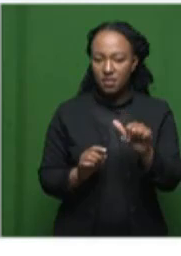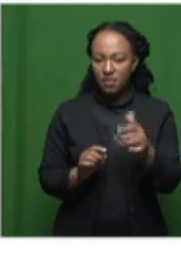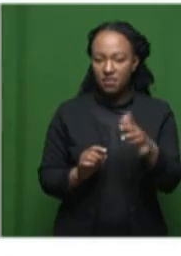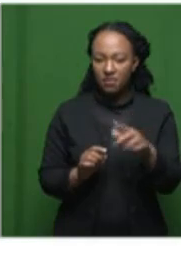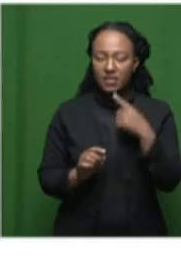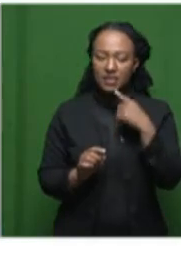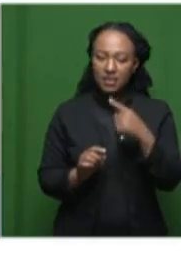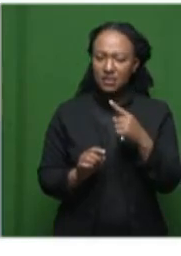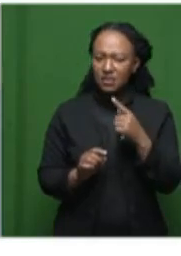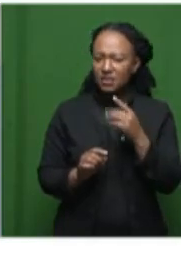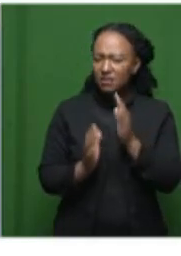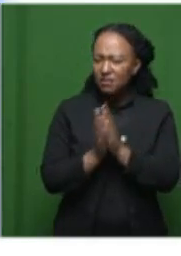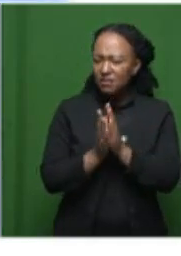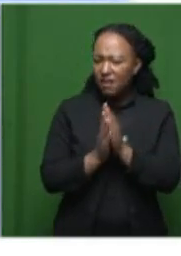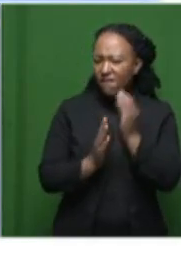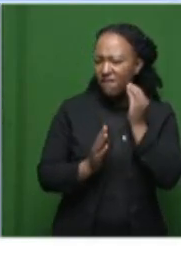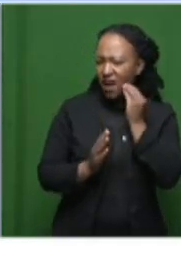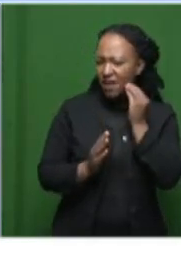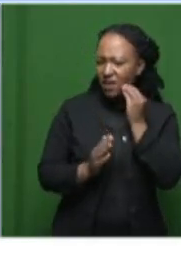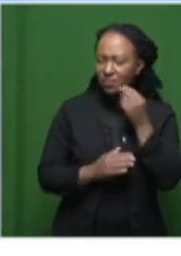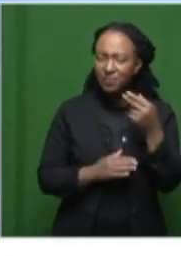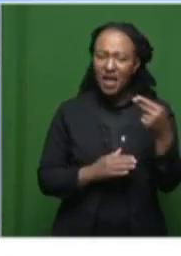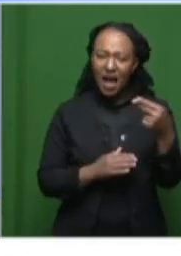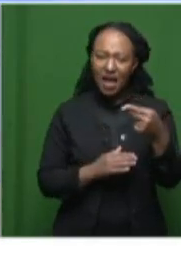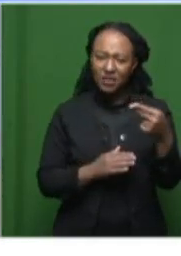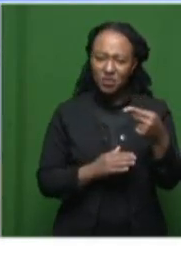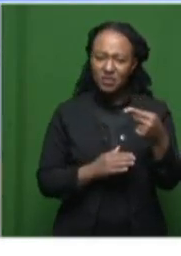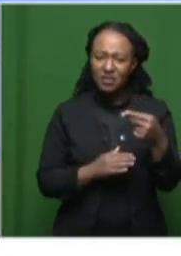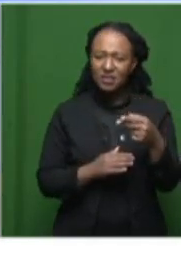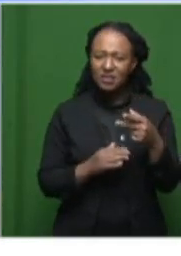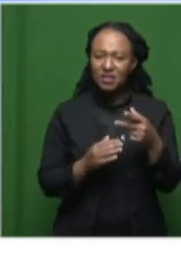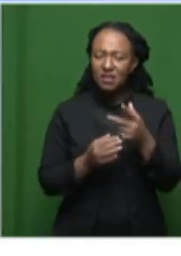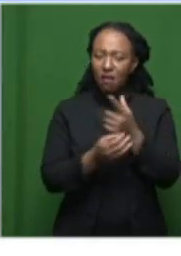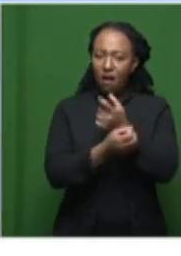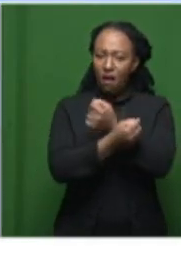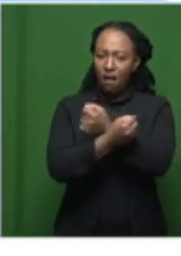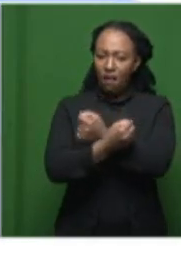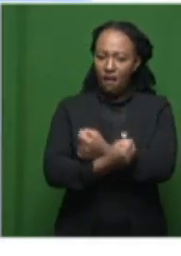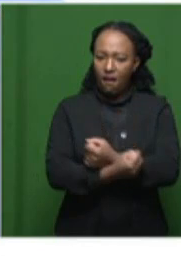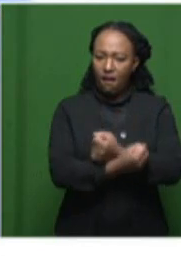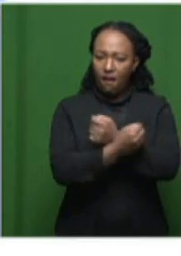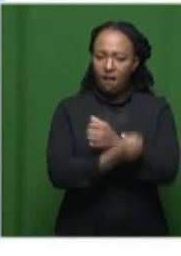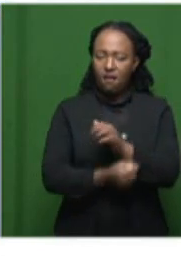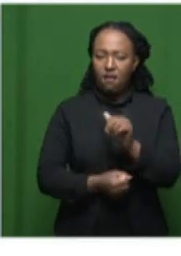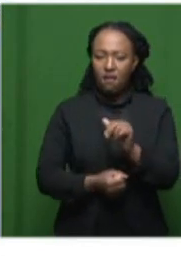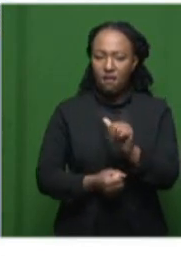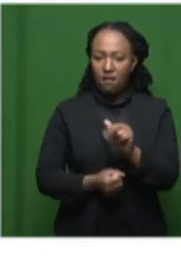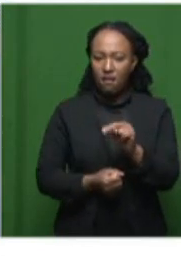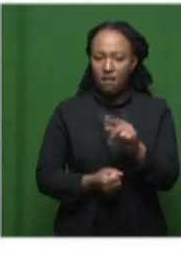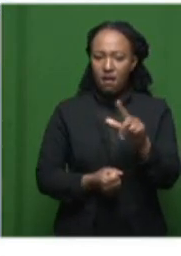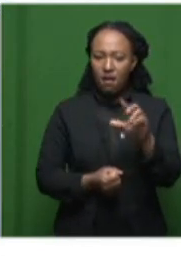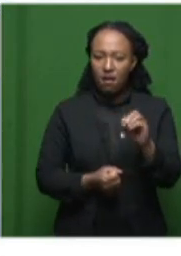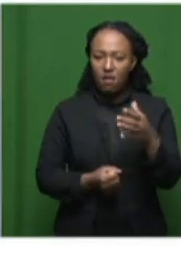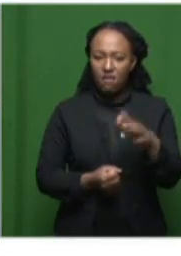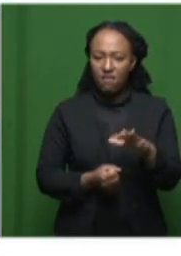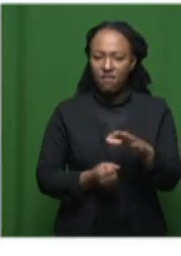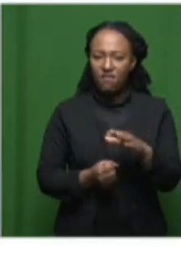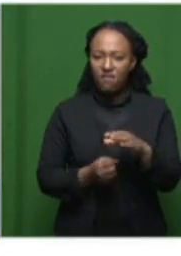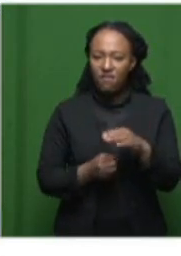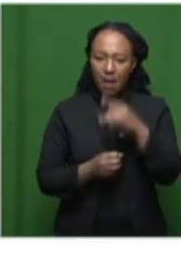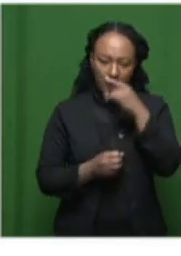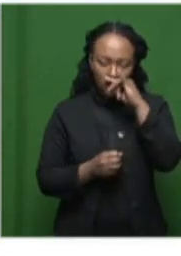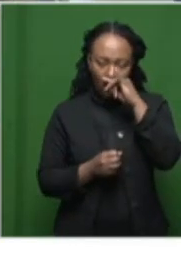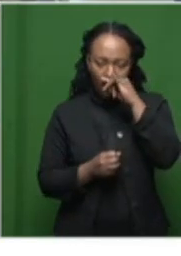please find out when the hydrogen electric heavy mining truck just launched by Anglo Toy would be out for